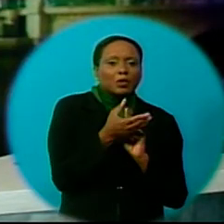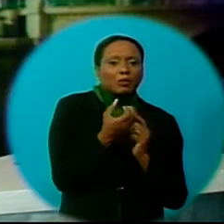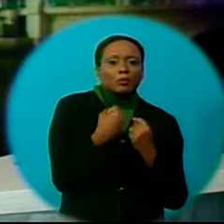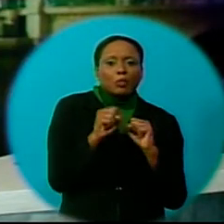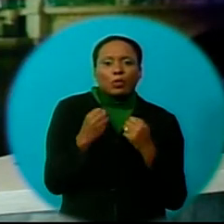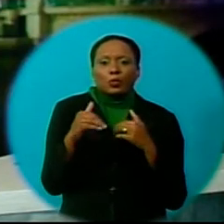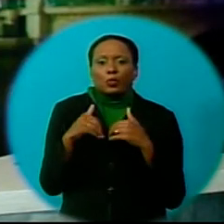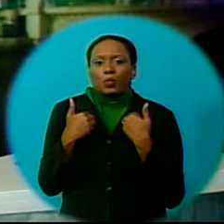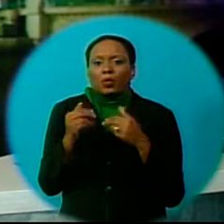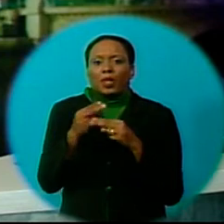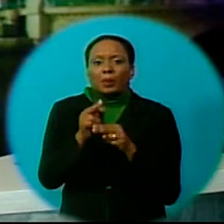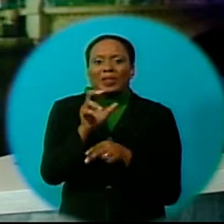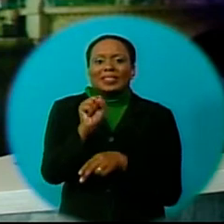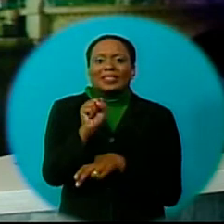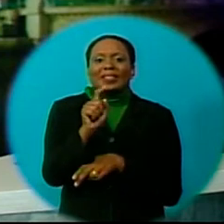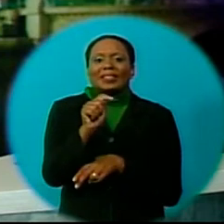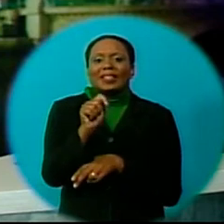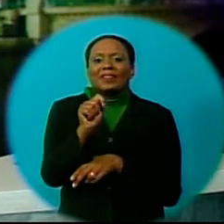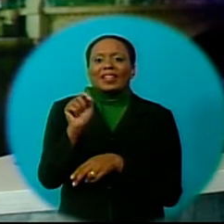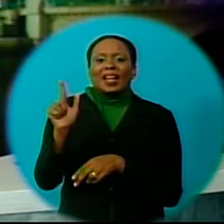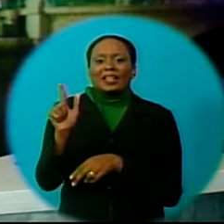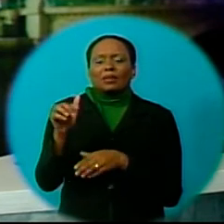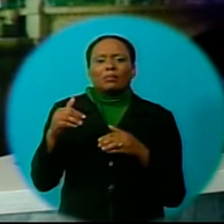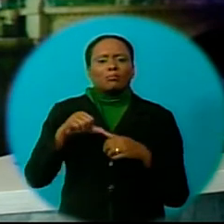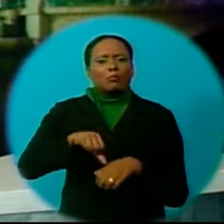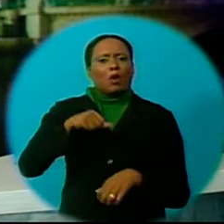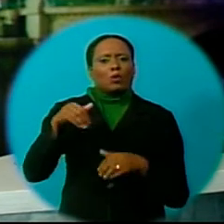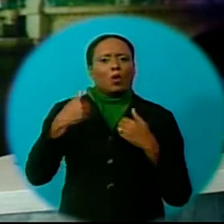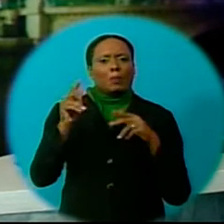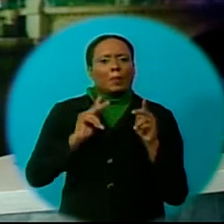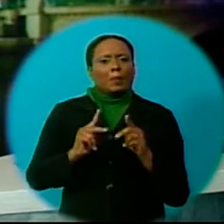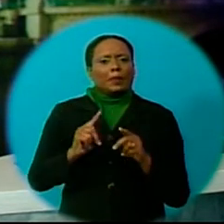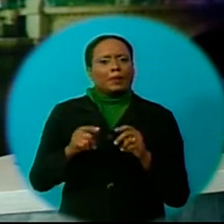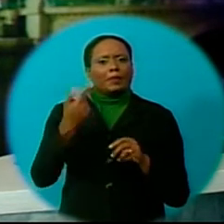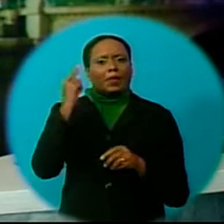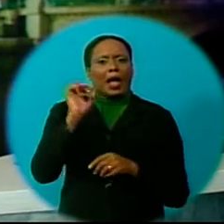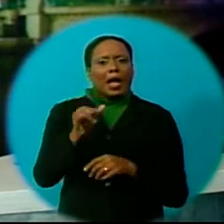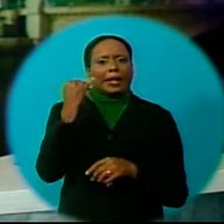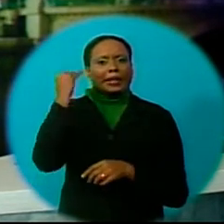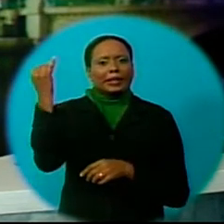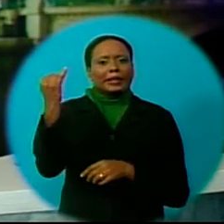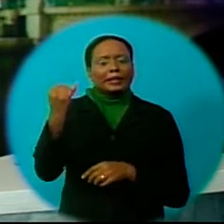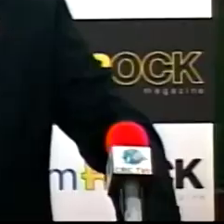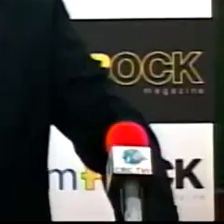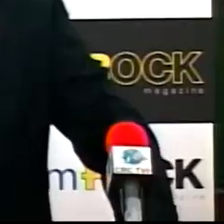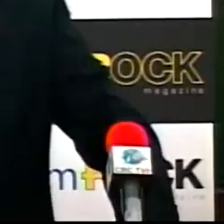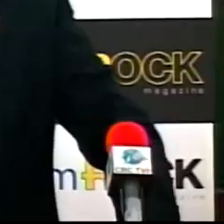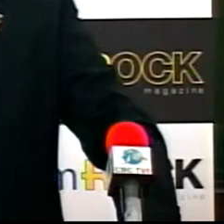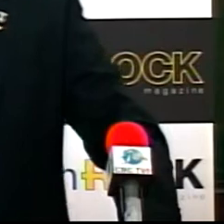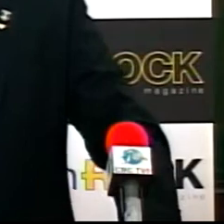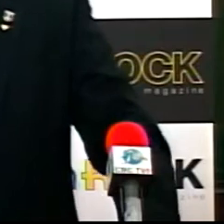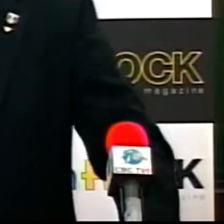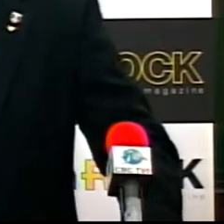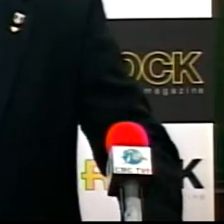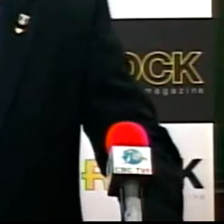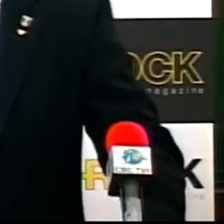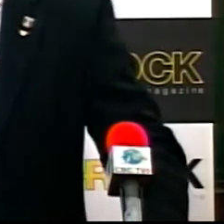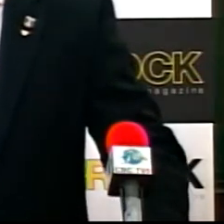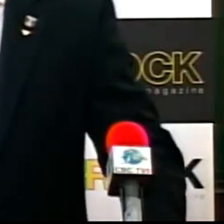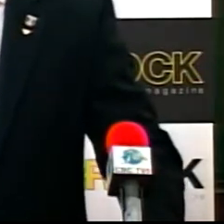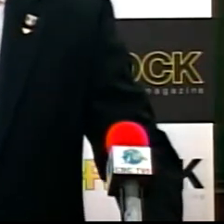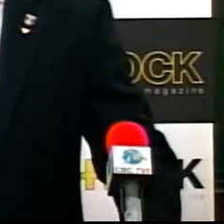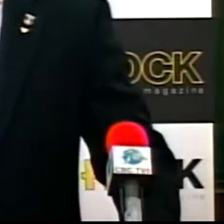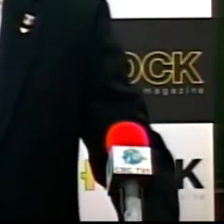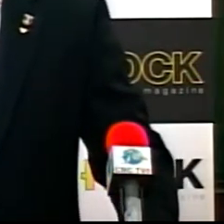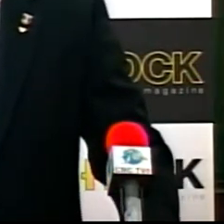Meanwhile, Minister of Culture, Sports and Youth Stephen Lashley is proud of the young people for taking such an initiative. I am very,